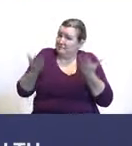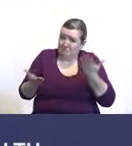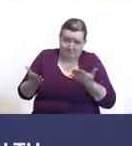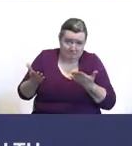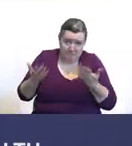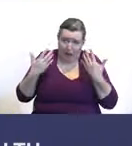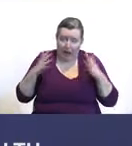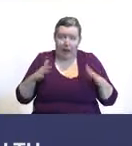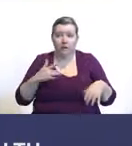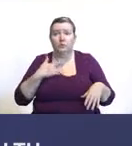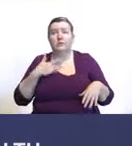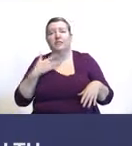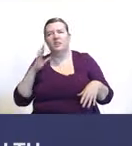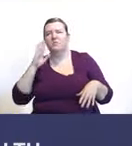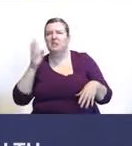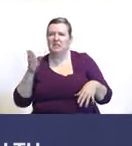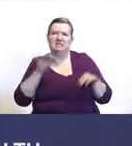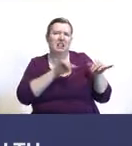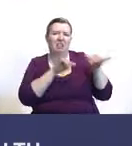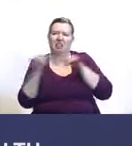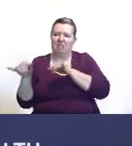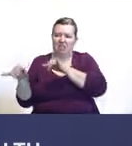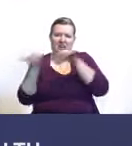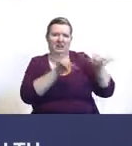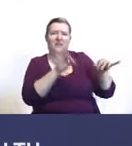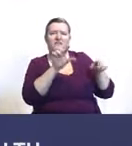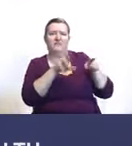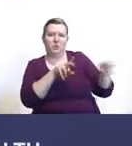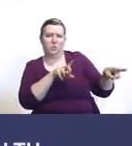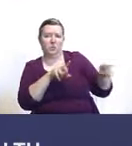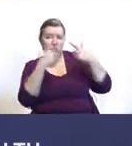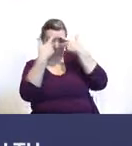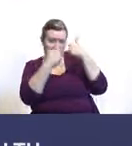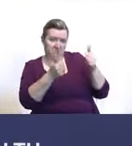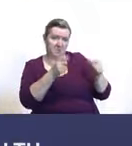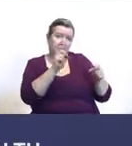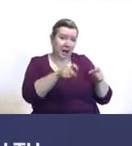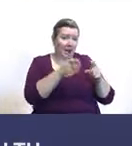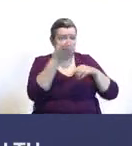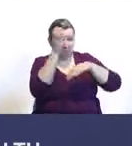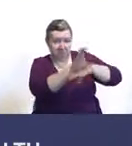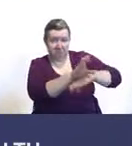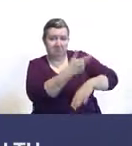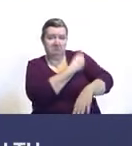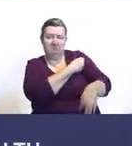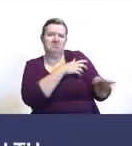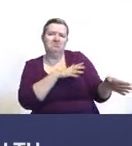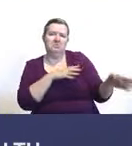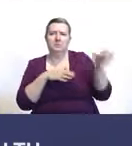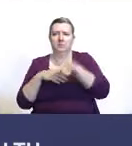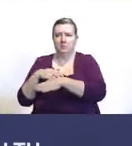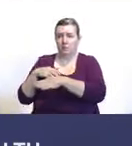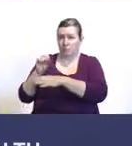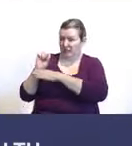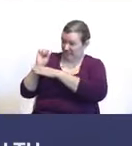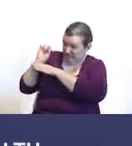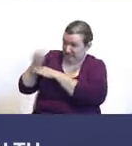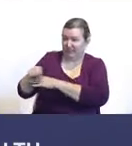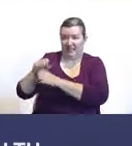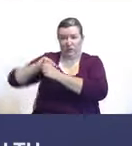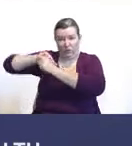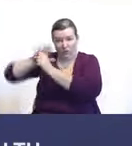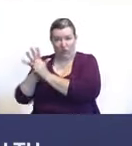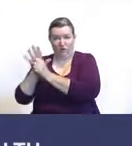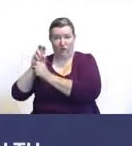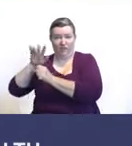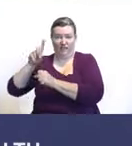we'll ultimately get to that situation. So it's not defeated. That's not a word I would use. And I think, Alex, I neglected